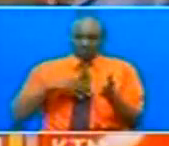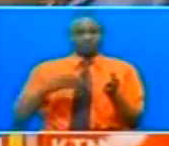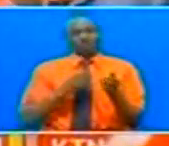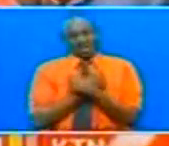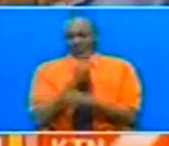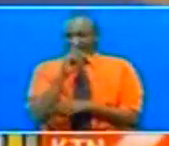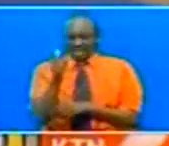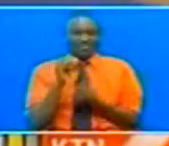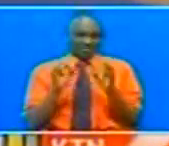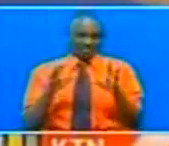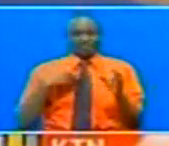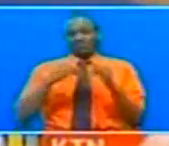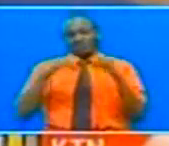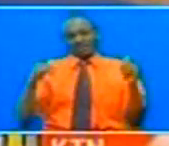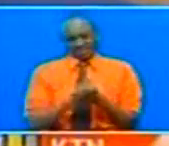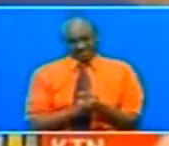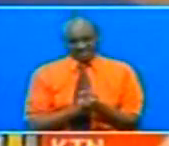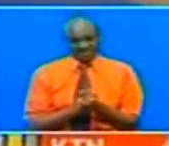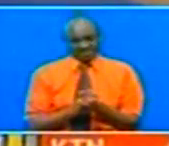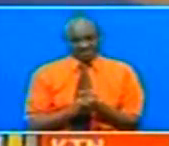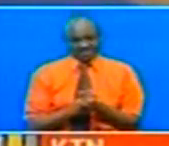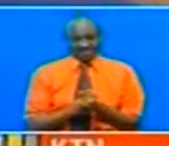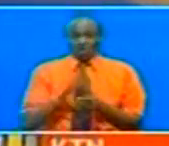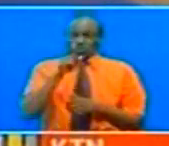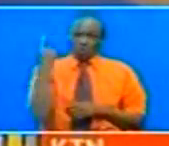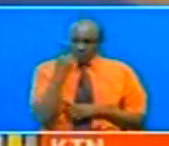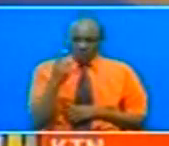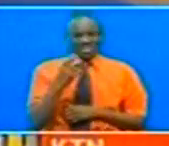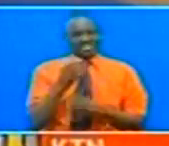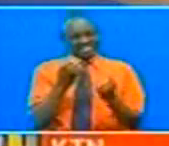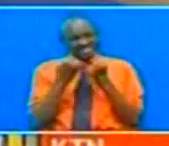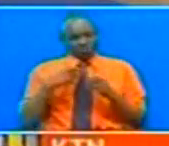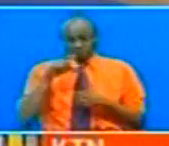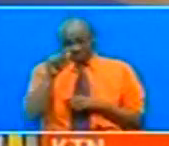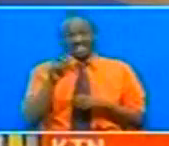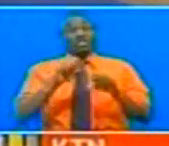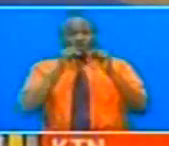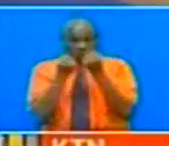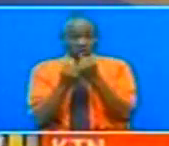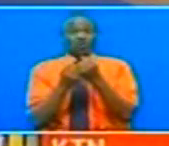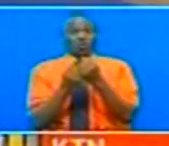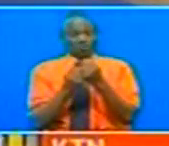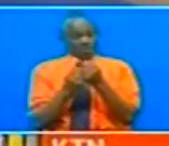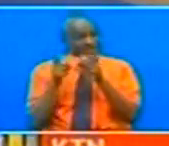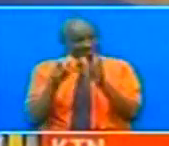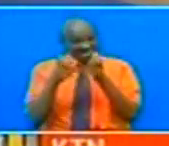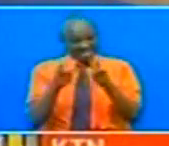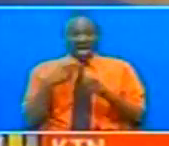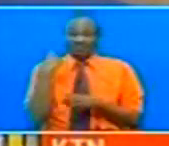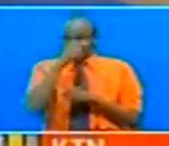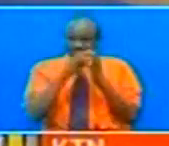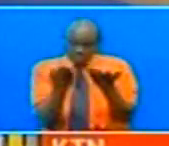wa mgawanyiko. You only need to visit the social media to see educated